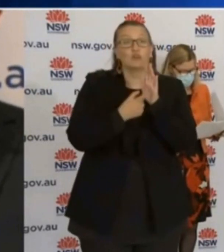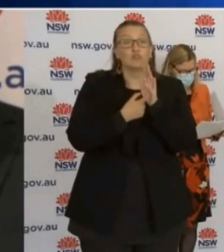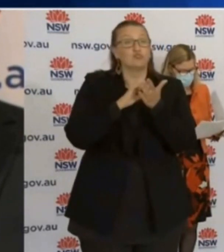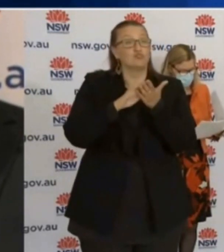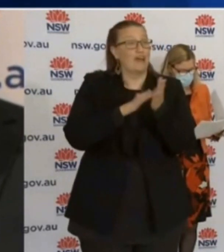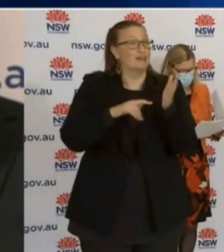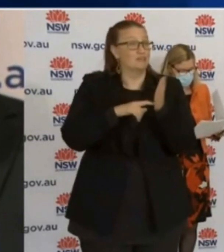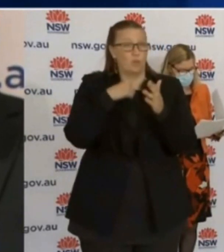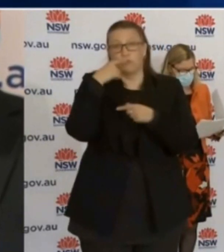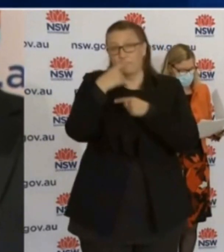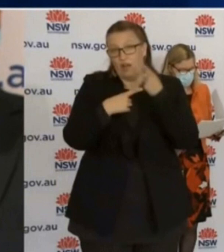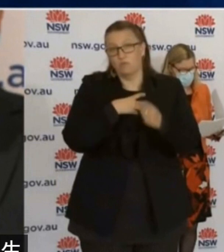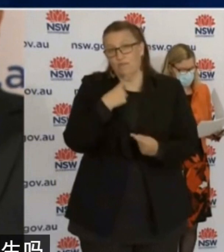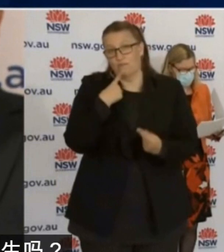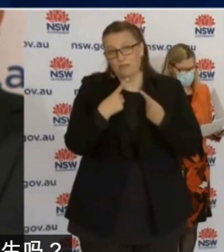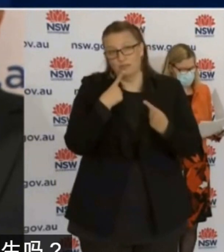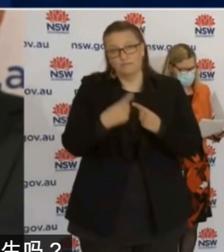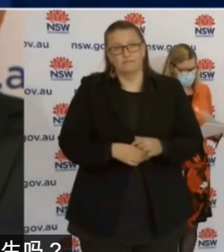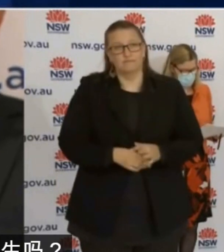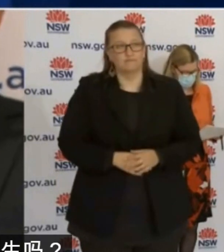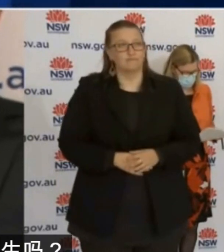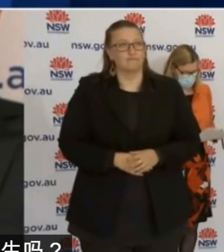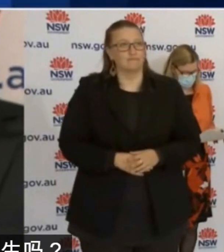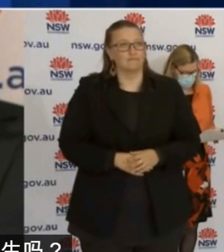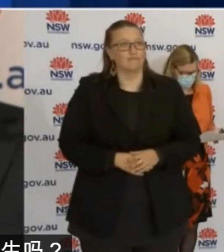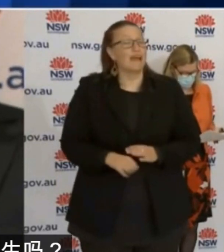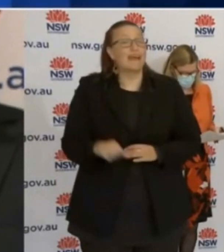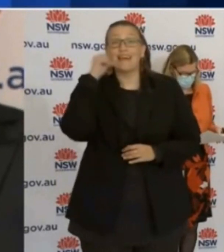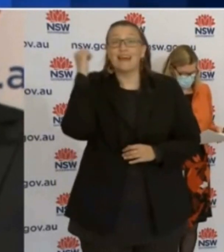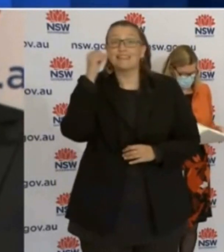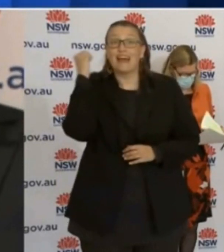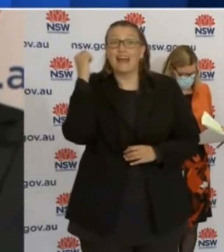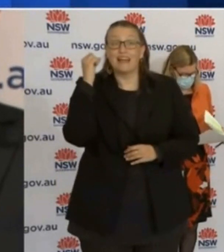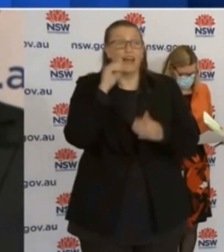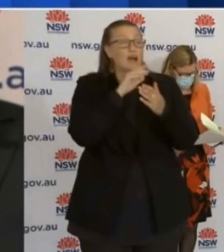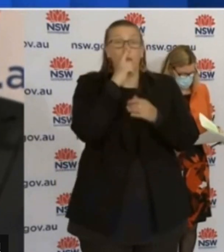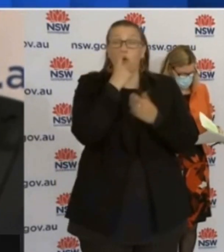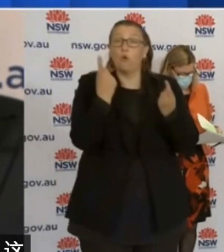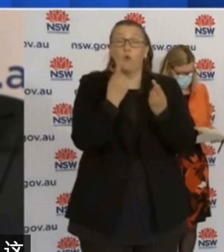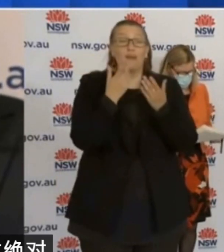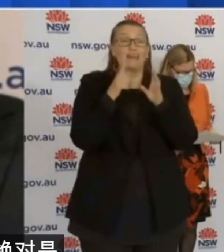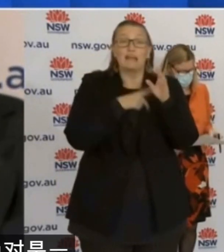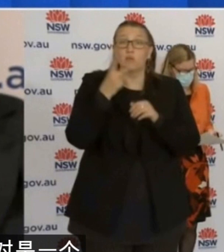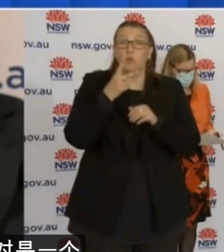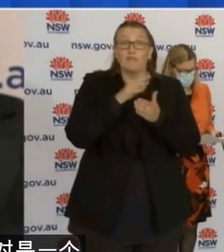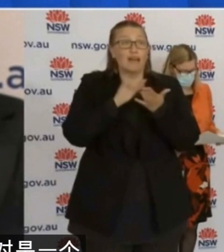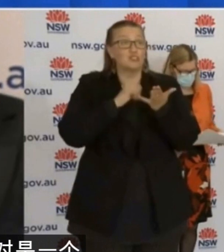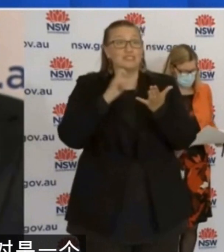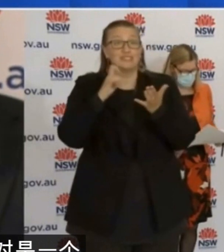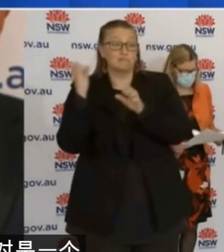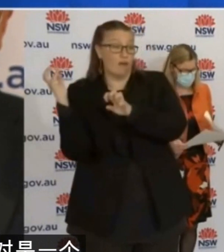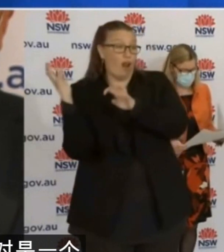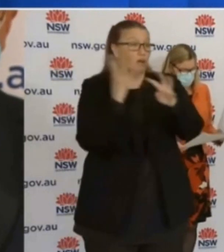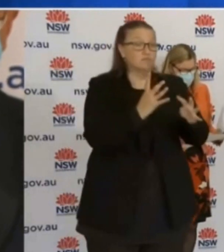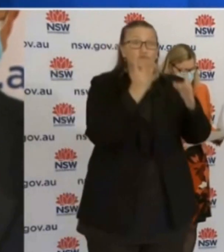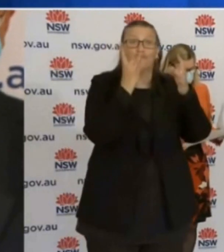I thank all the HSC students that came forward to get vaccinated yesterday? That was definitely a green shoot, knowing the young